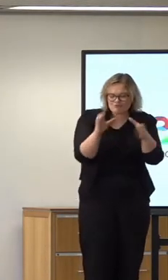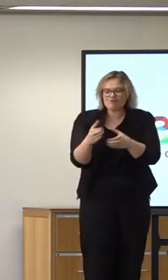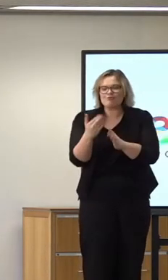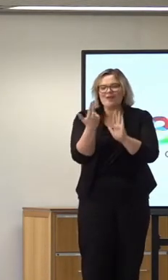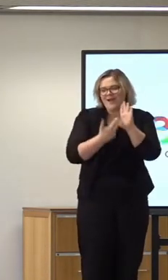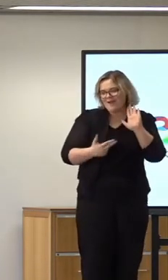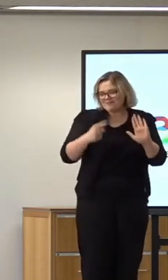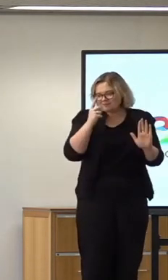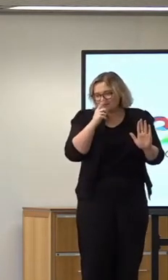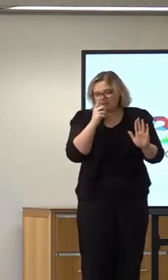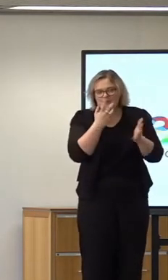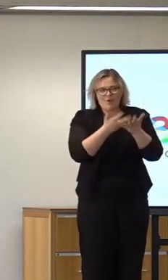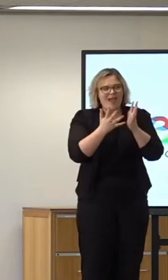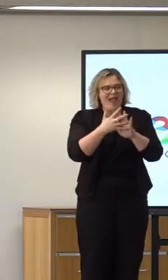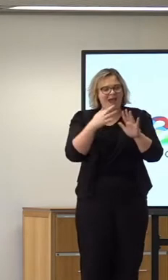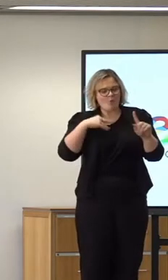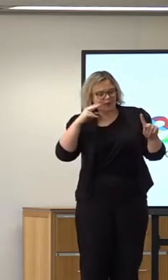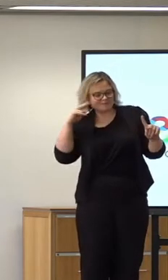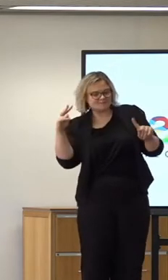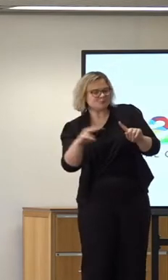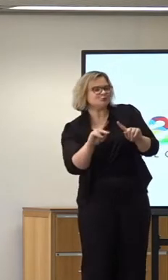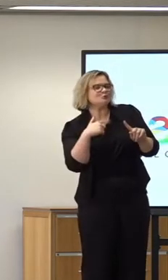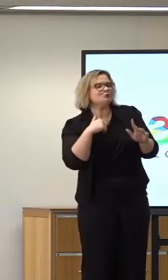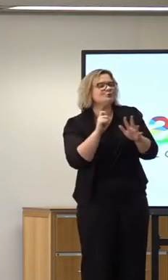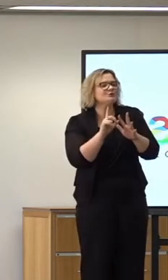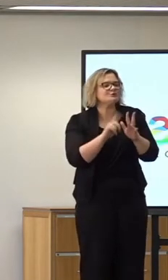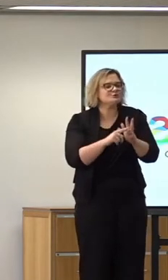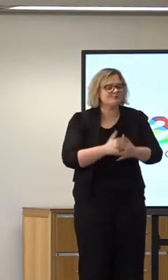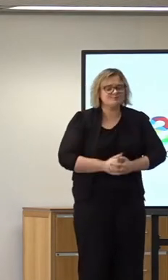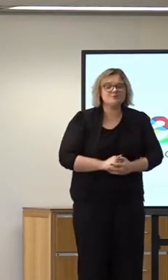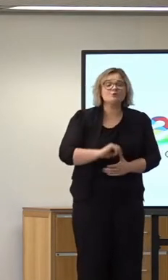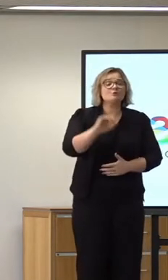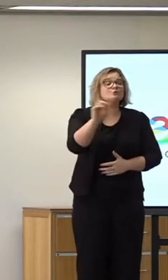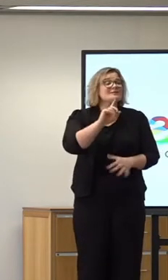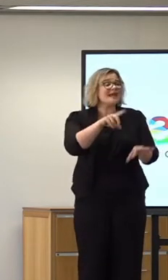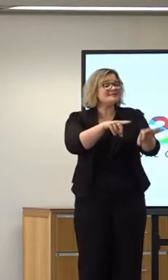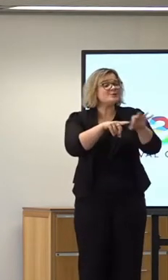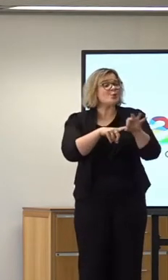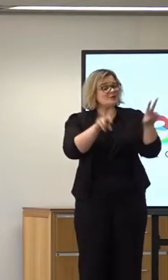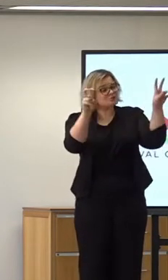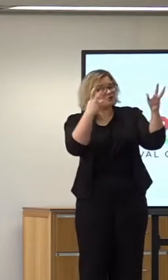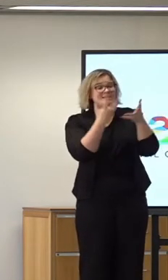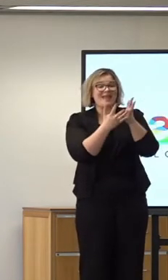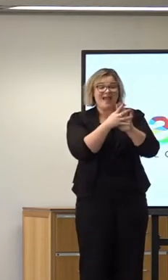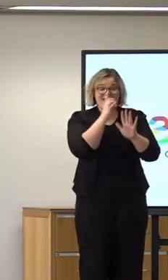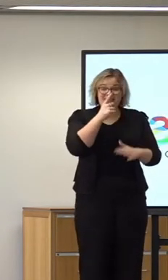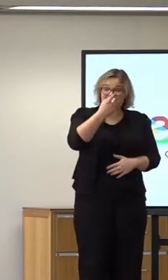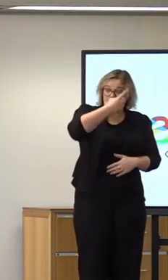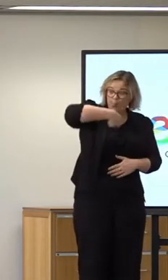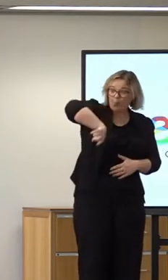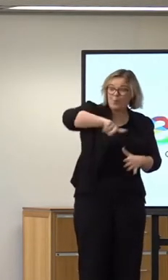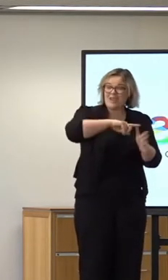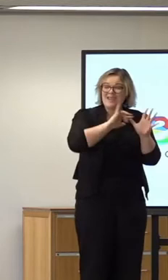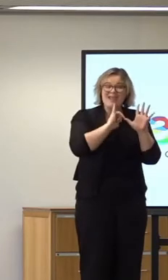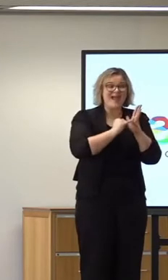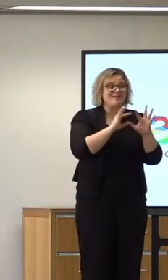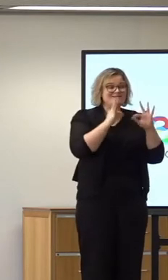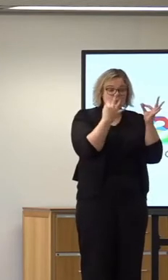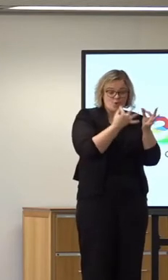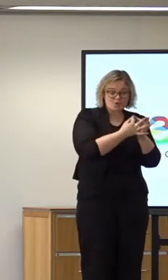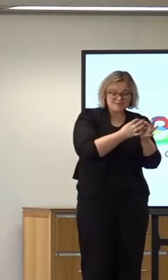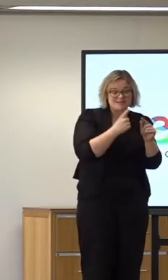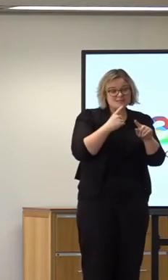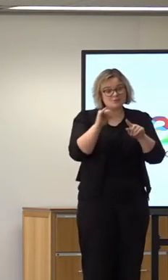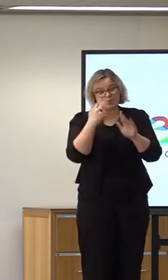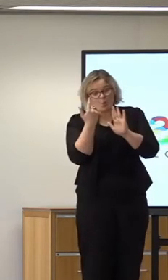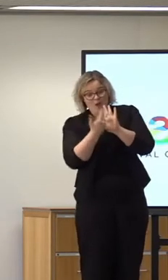see things. So the question we've been given to ponder today is, how can we as institutions and artists do things differently